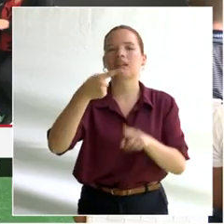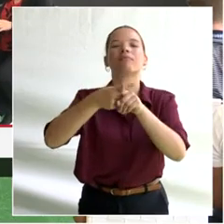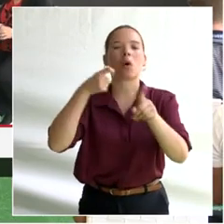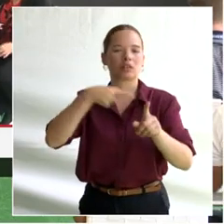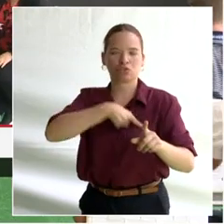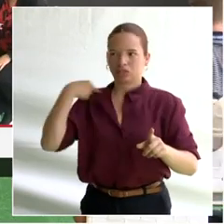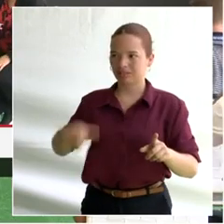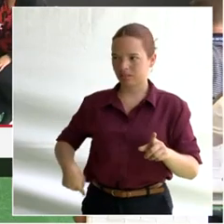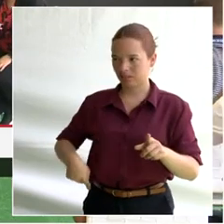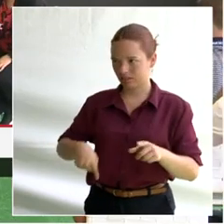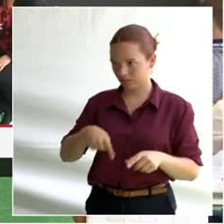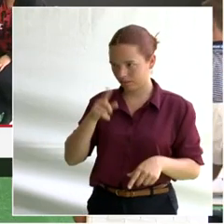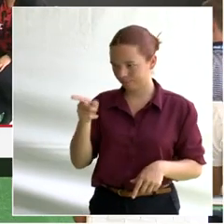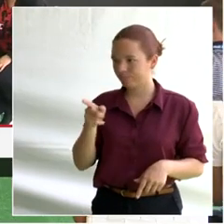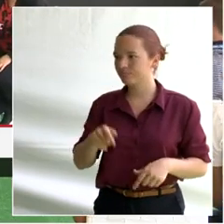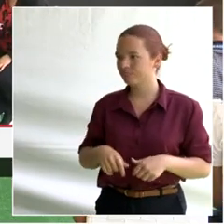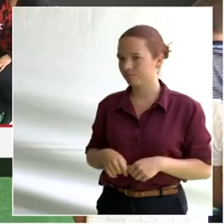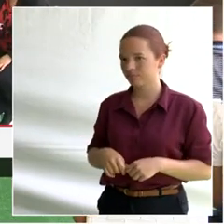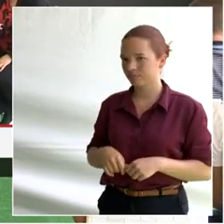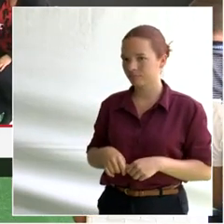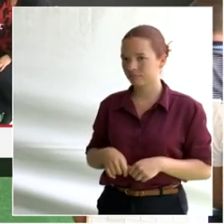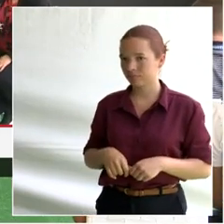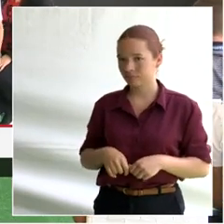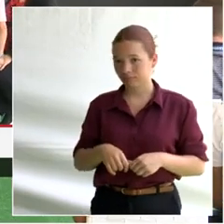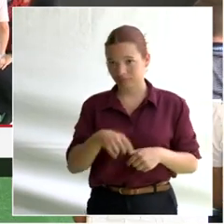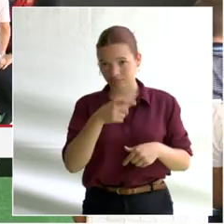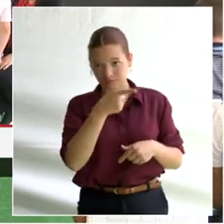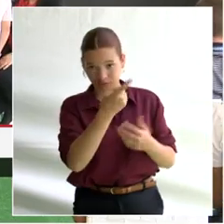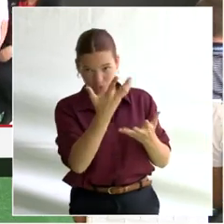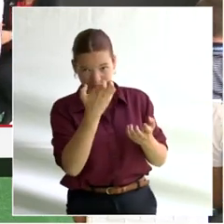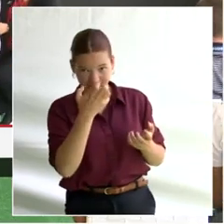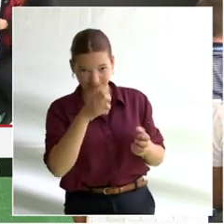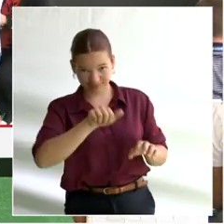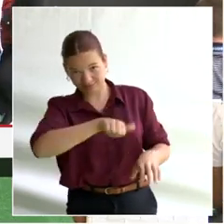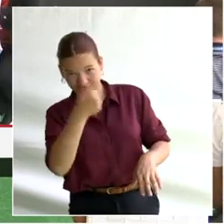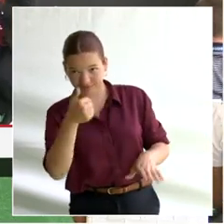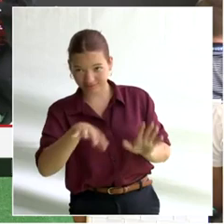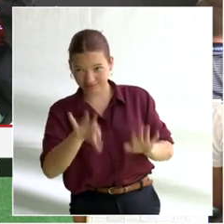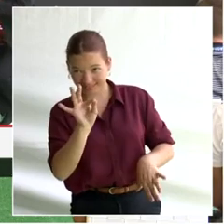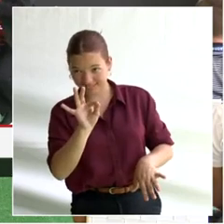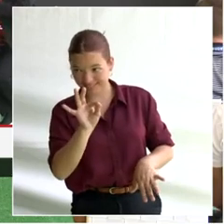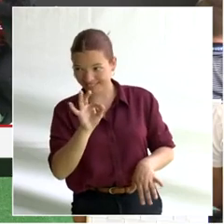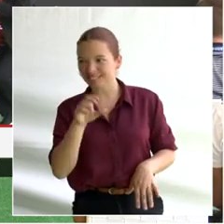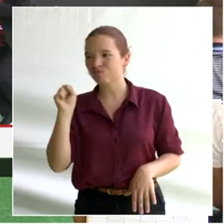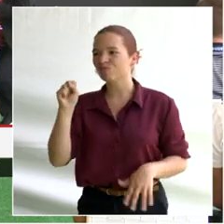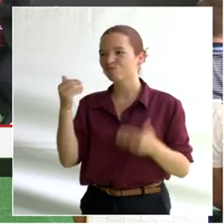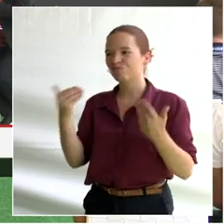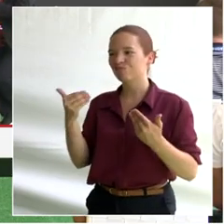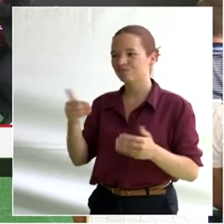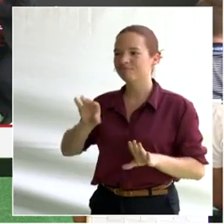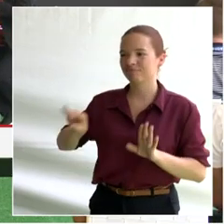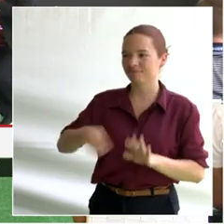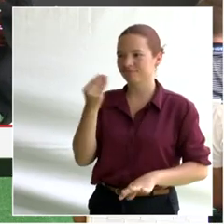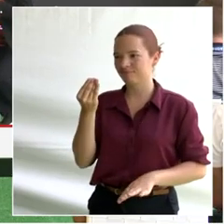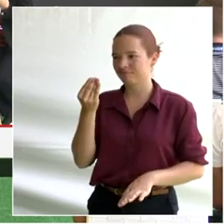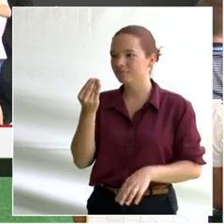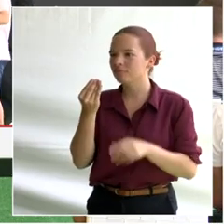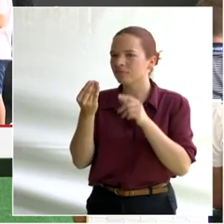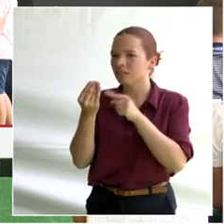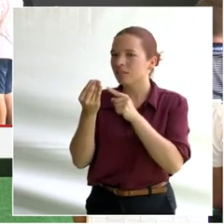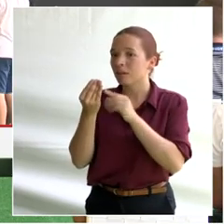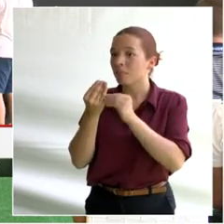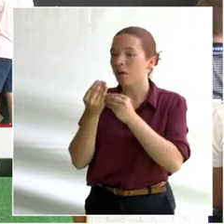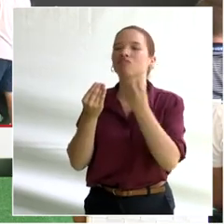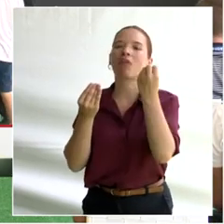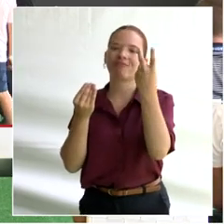2. He went to bed on time. He can do 2. Okay, 12. All right, that Charlie. belongs to chip 12.